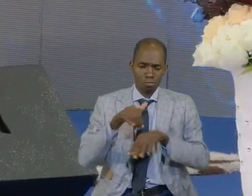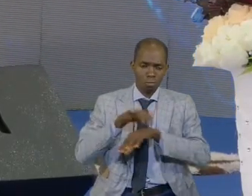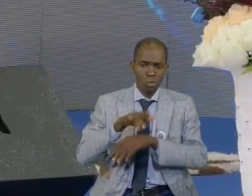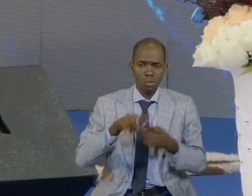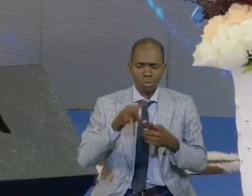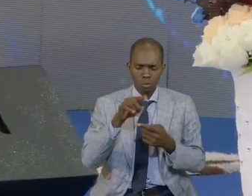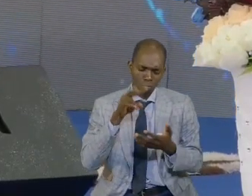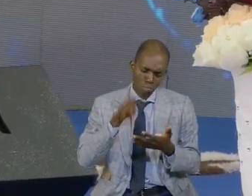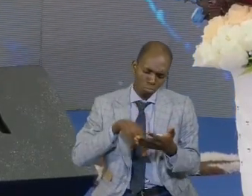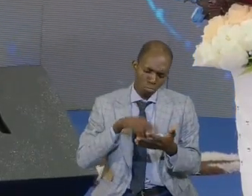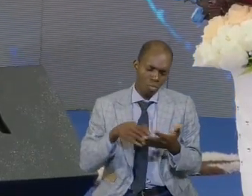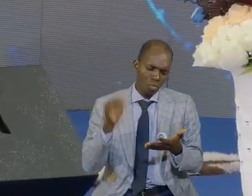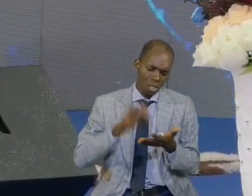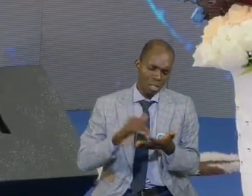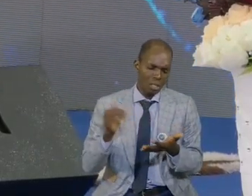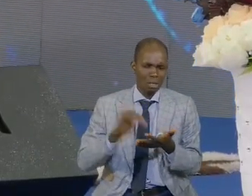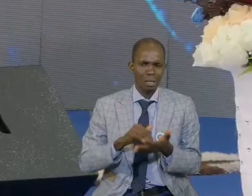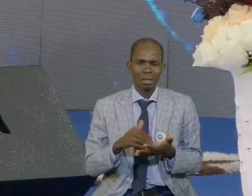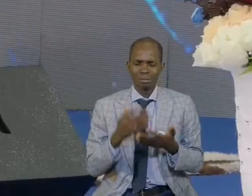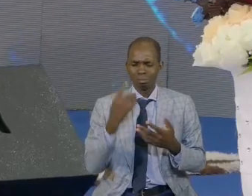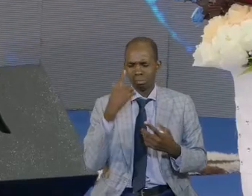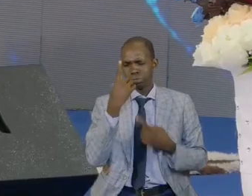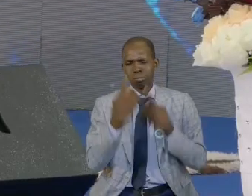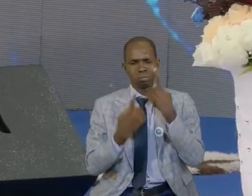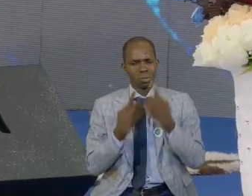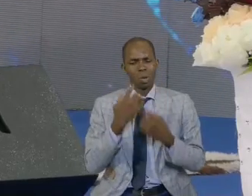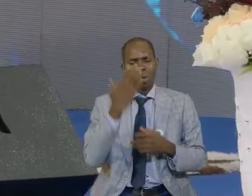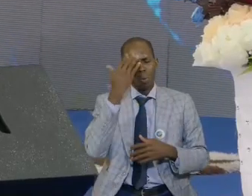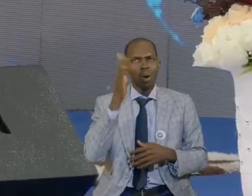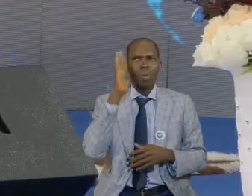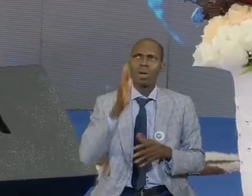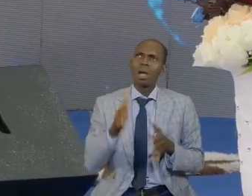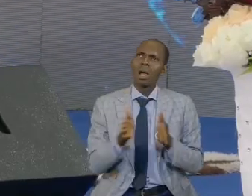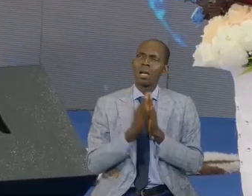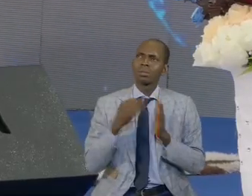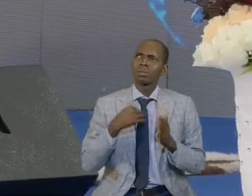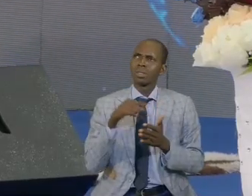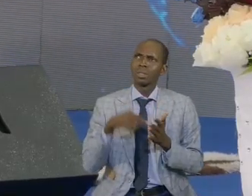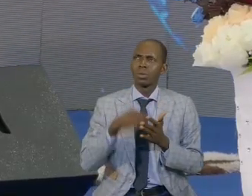Then, how can they say this? You don't remember what